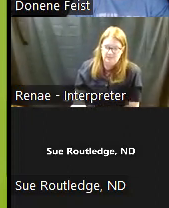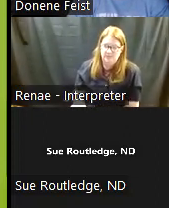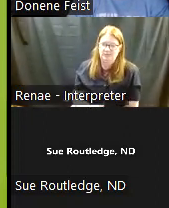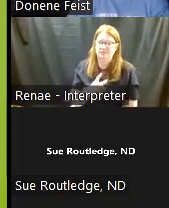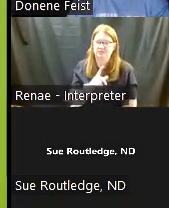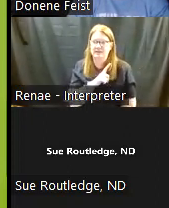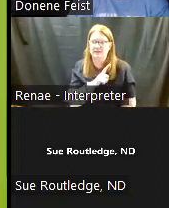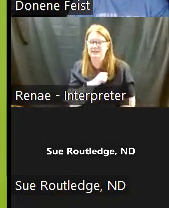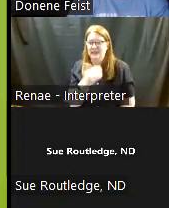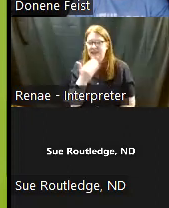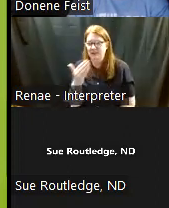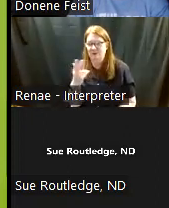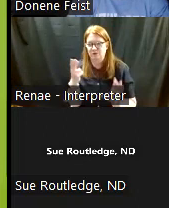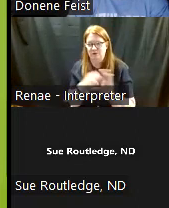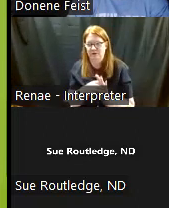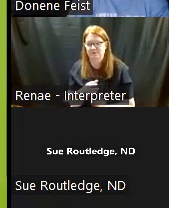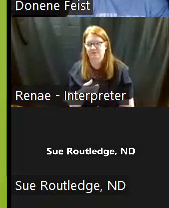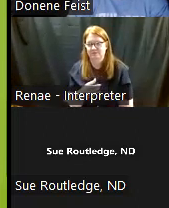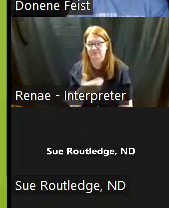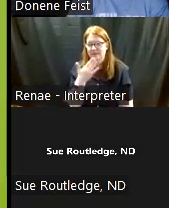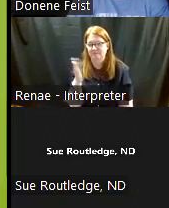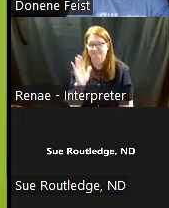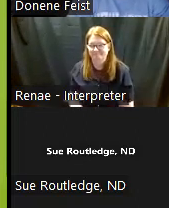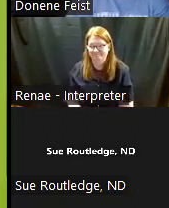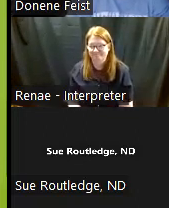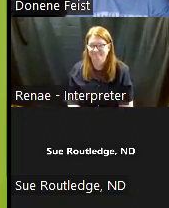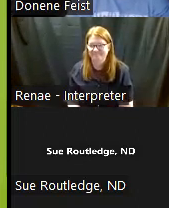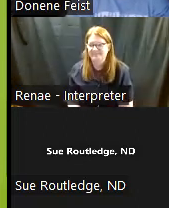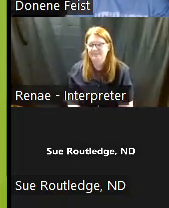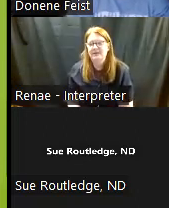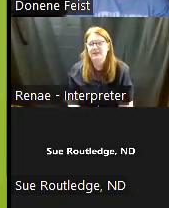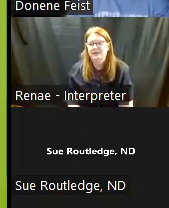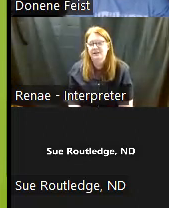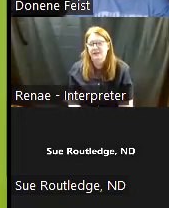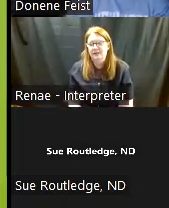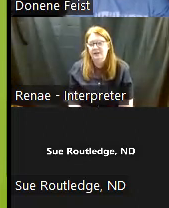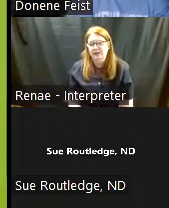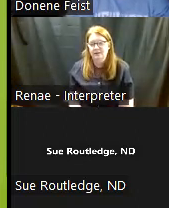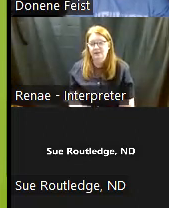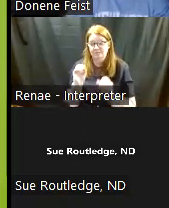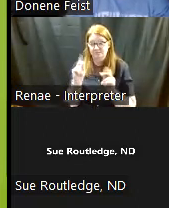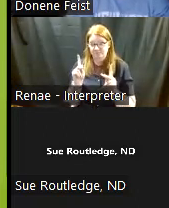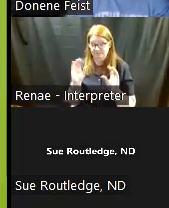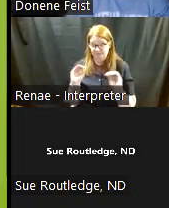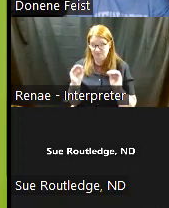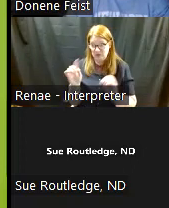for joining us tonight. Yes, thank you. All right. If nobody has